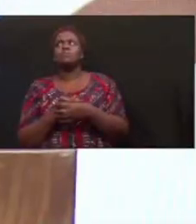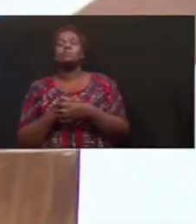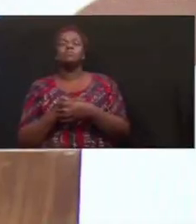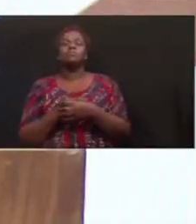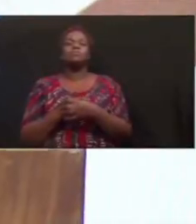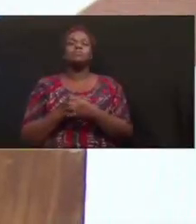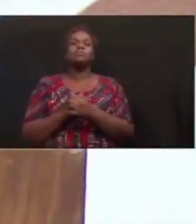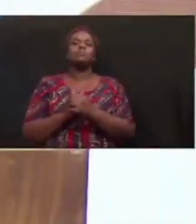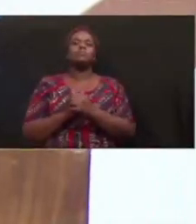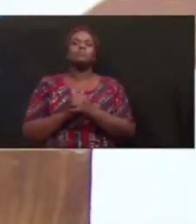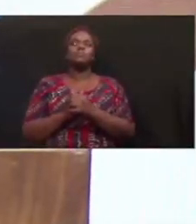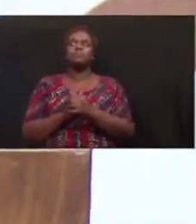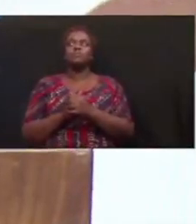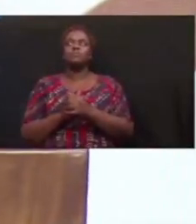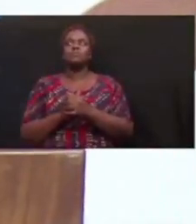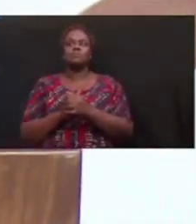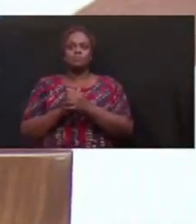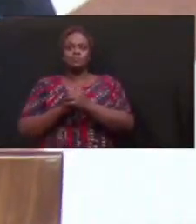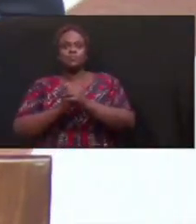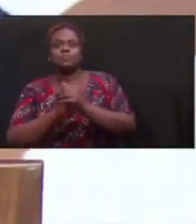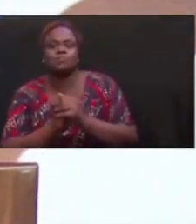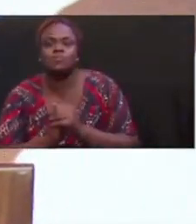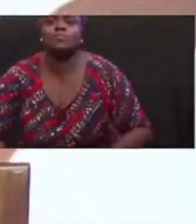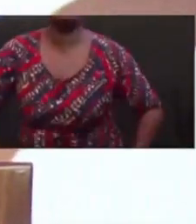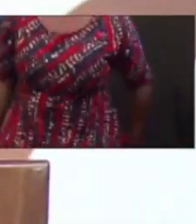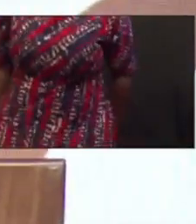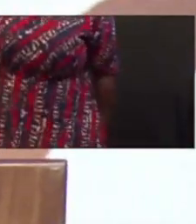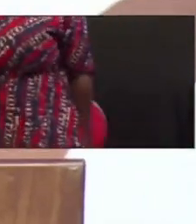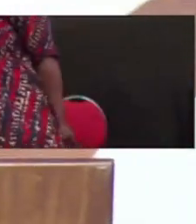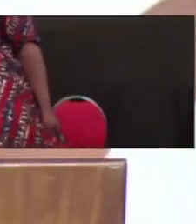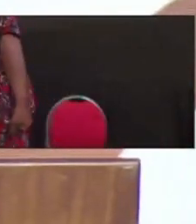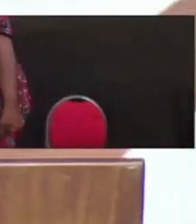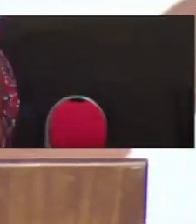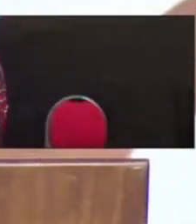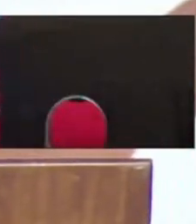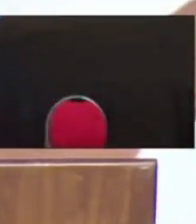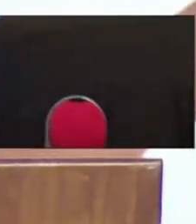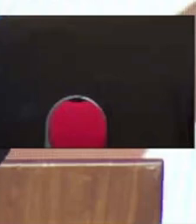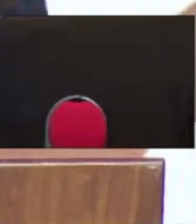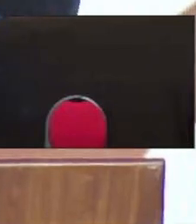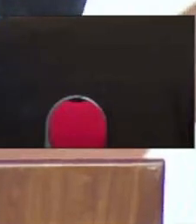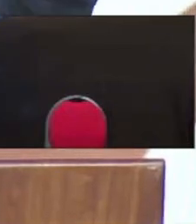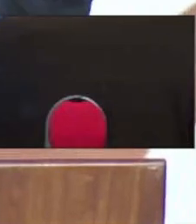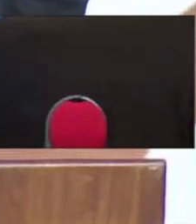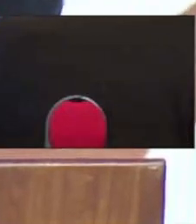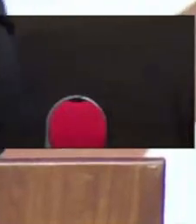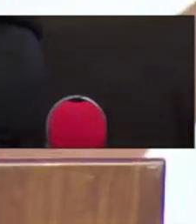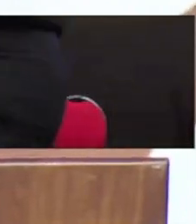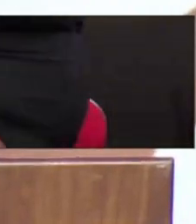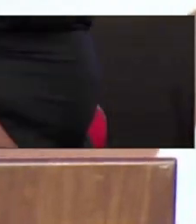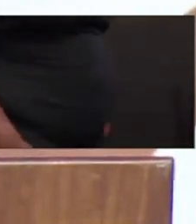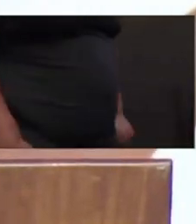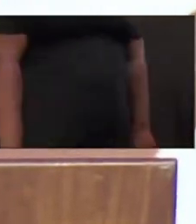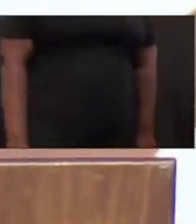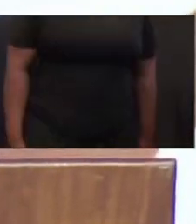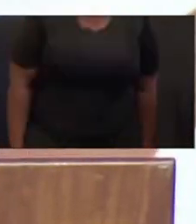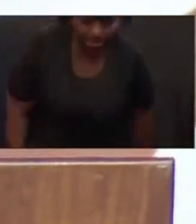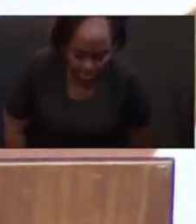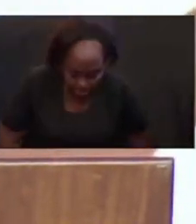sang. And they glorified God in me. that you are ready to exalt